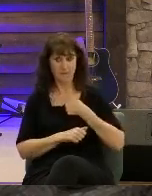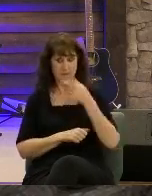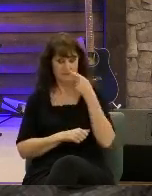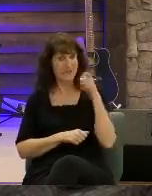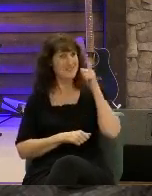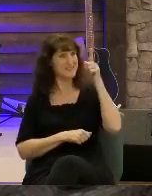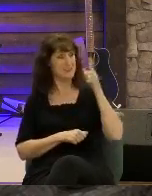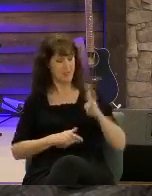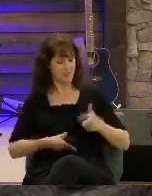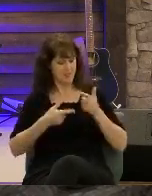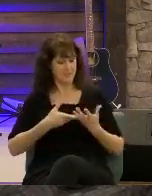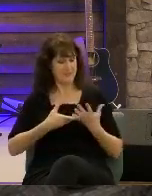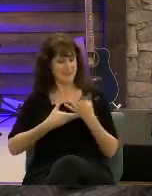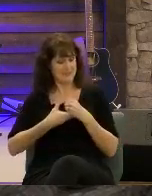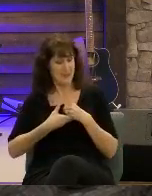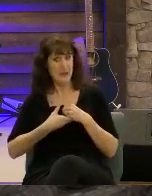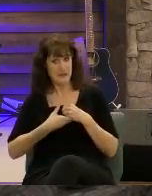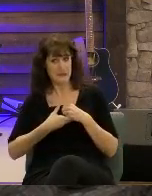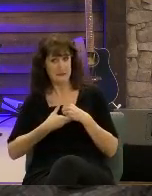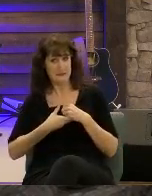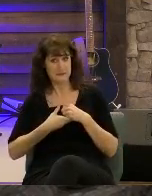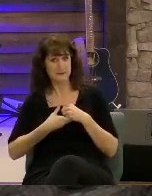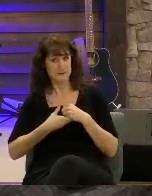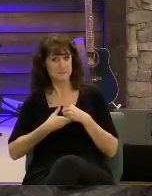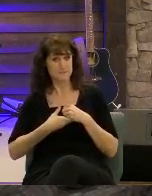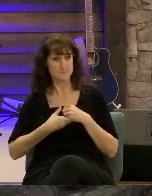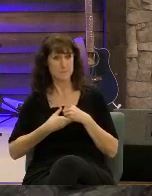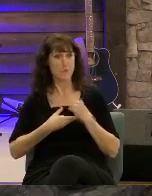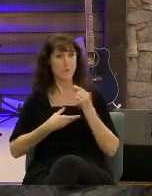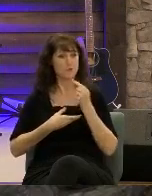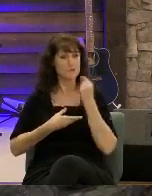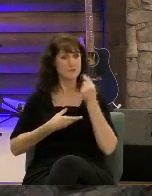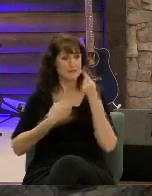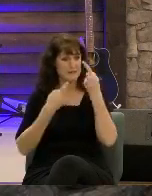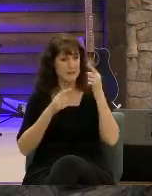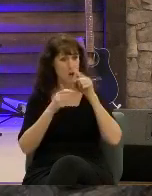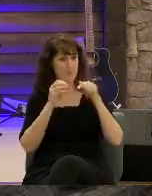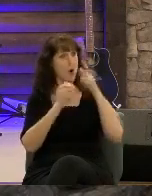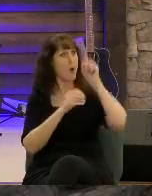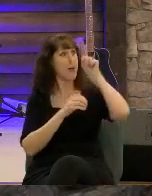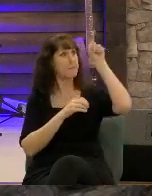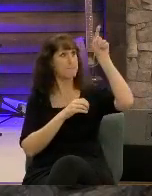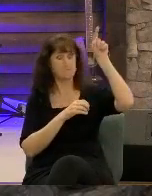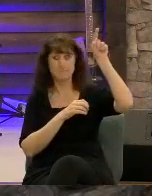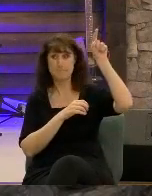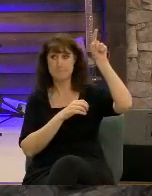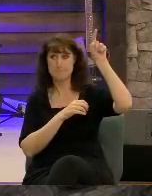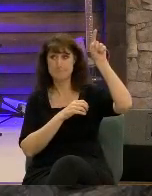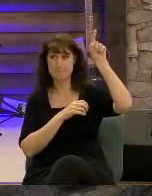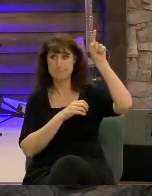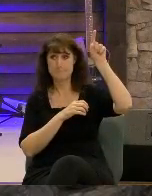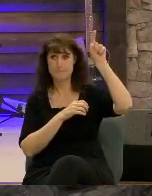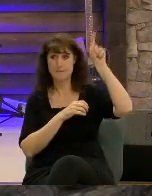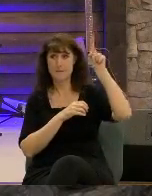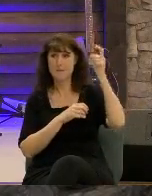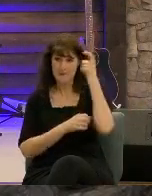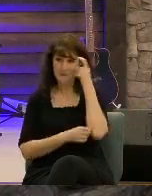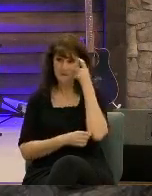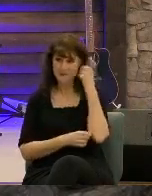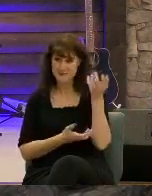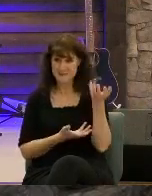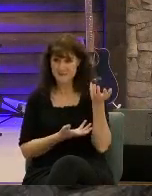living inside of us, right? So we're only declaring it about Him because He's inside of us. Amen? That's right. Does that make sense?